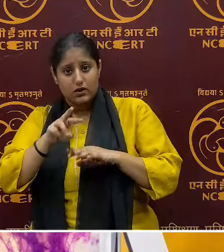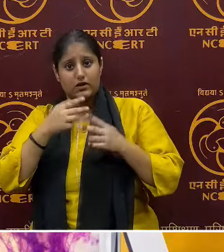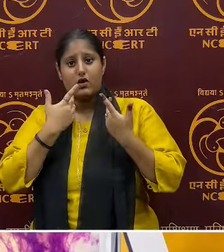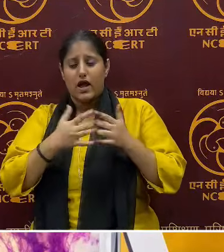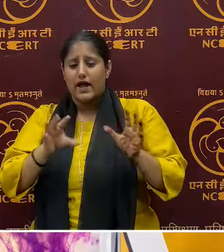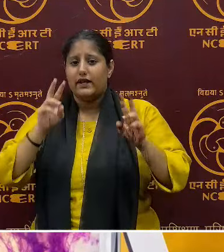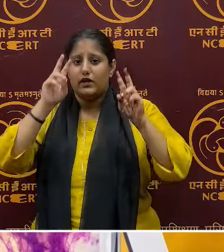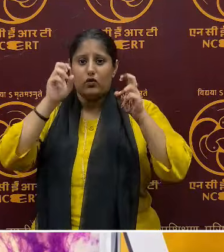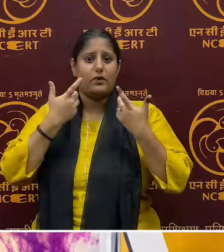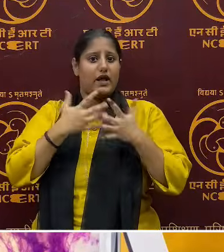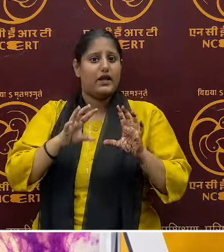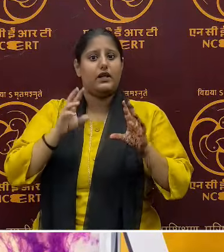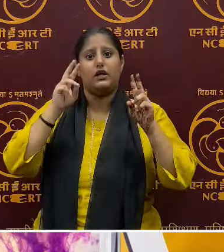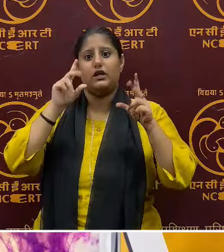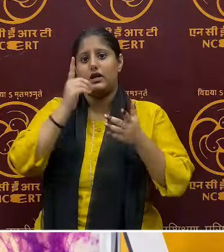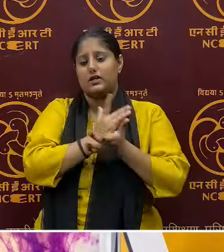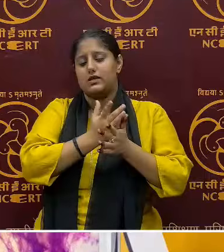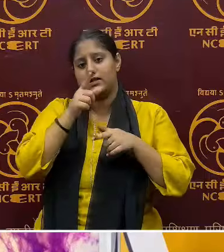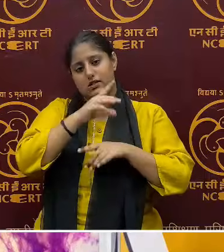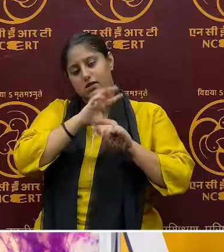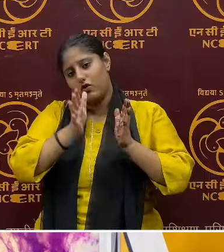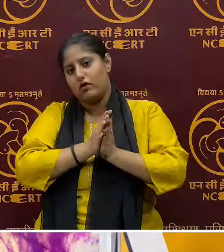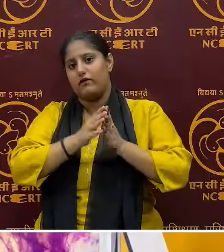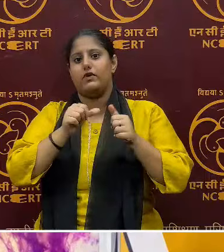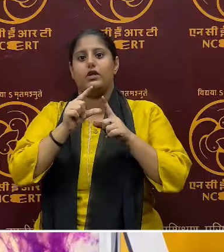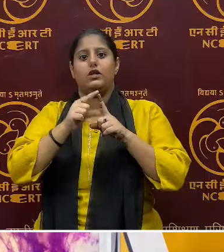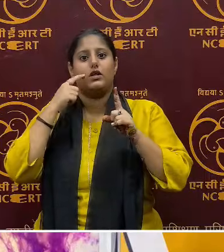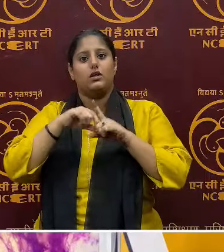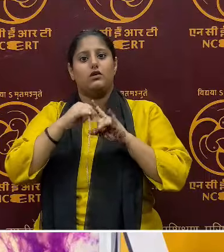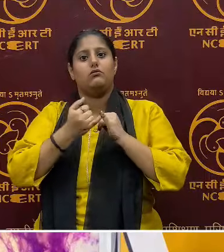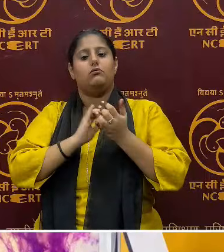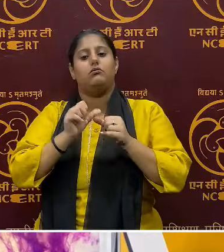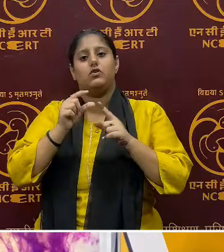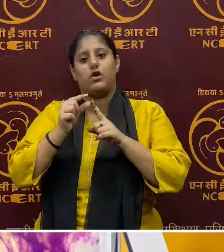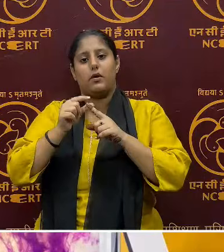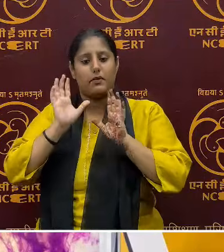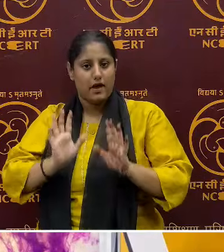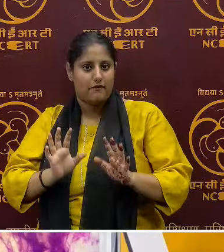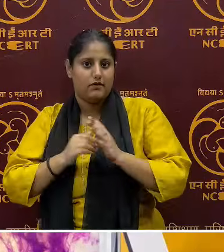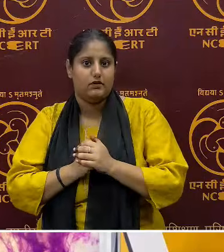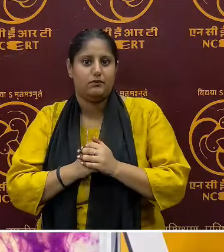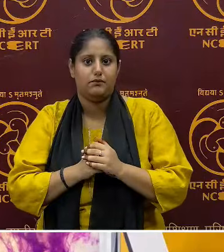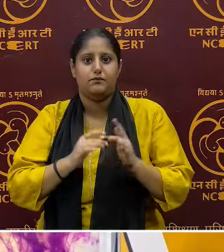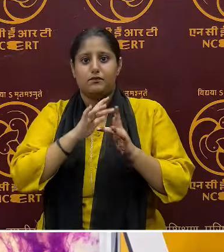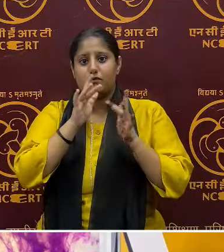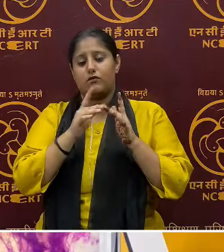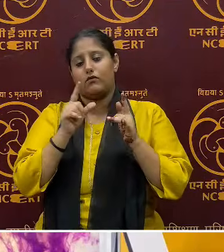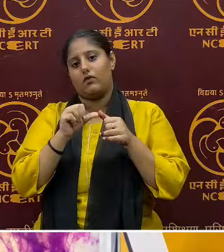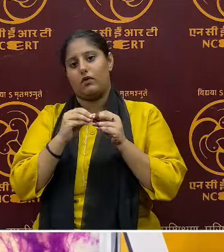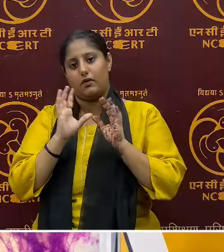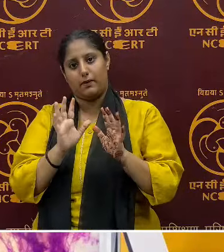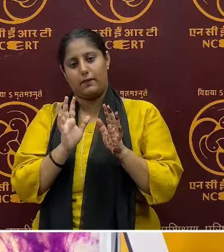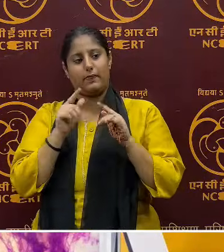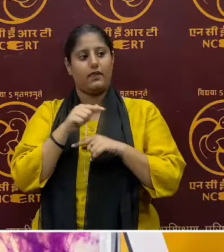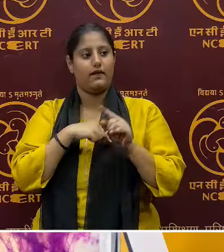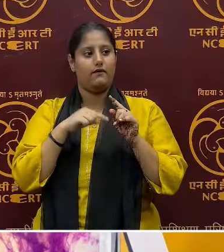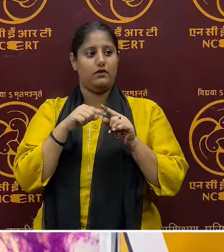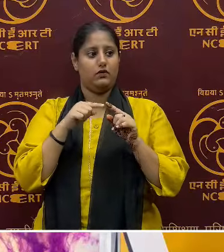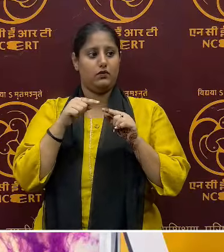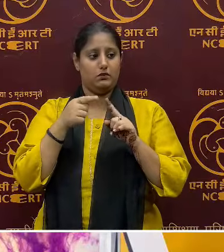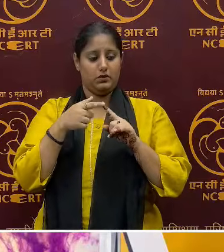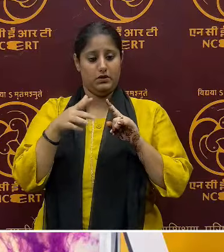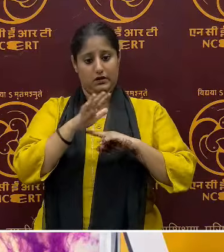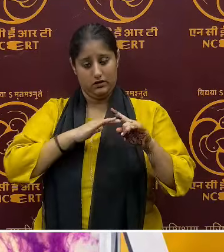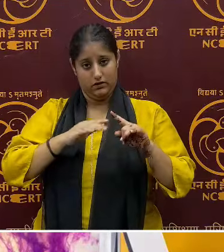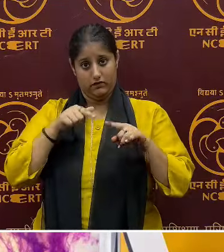topic or any content which is available on virtual labs. That's nice. And we know that this is in alignment